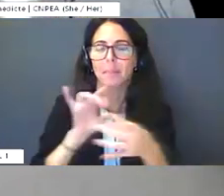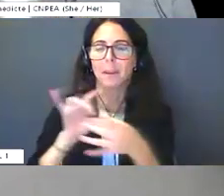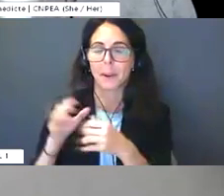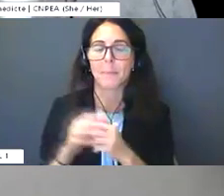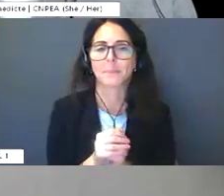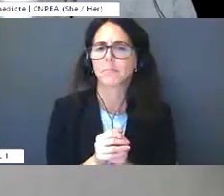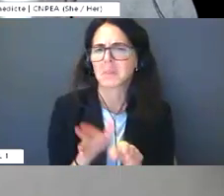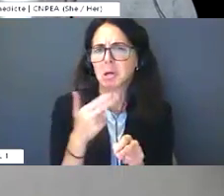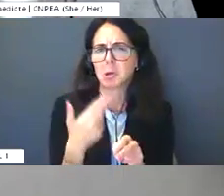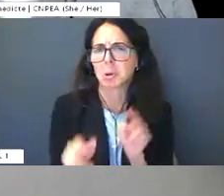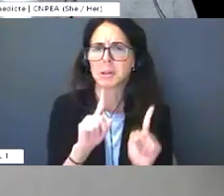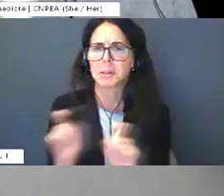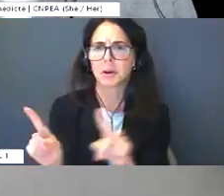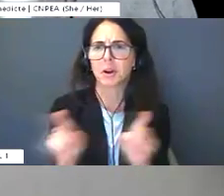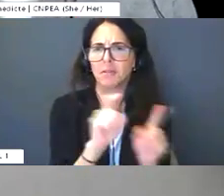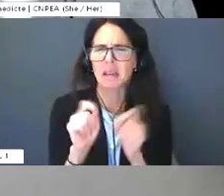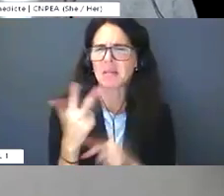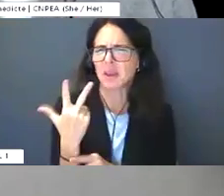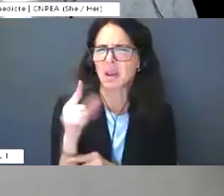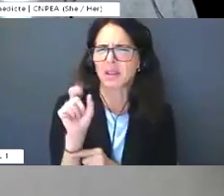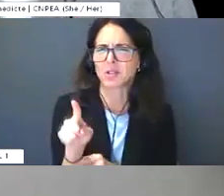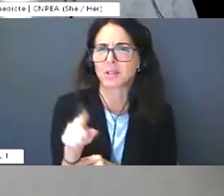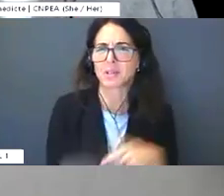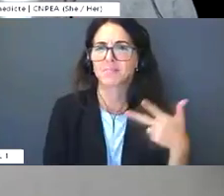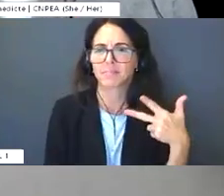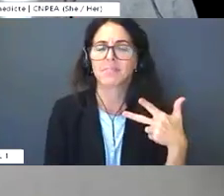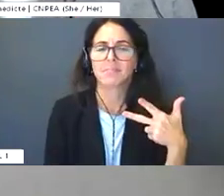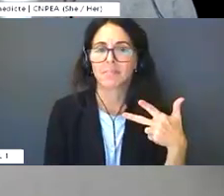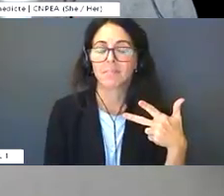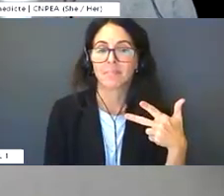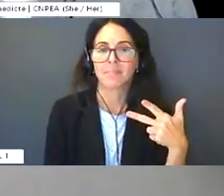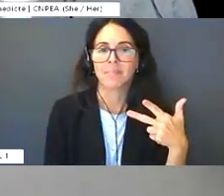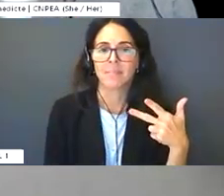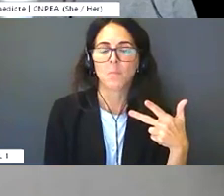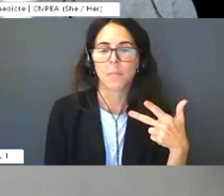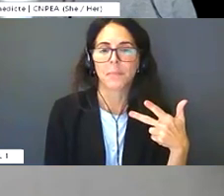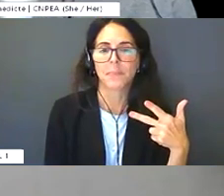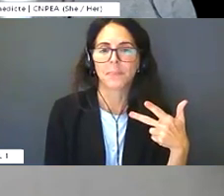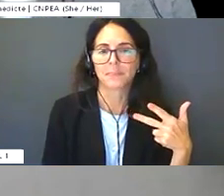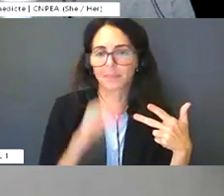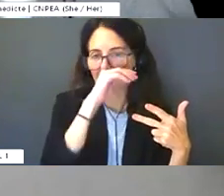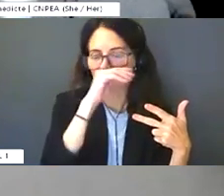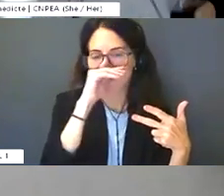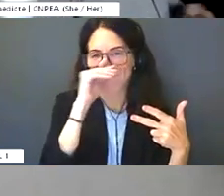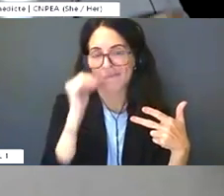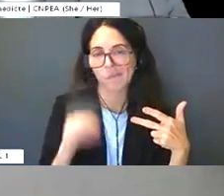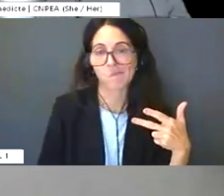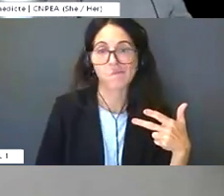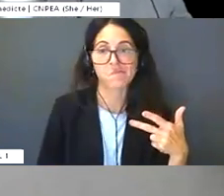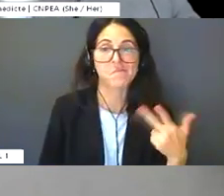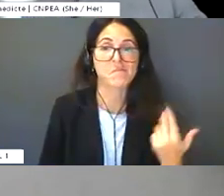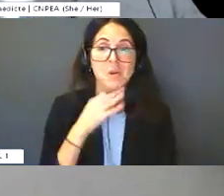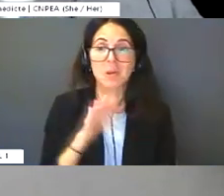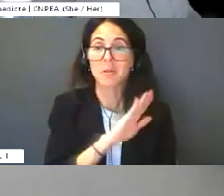quick survey. There's just 3 questions, just to have people ask about just satisfaction, if they've